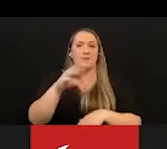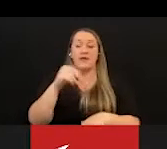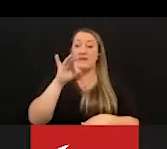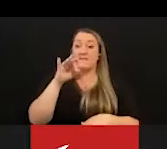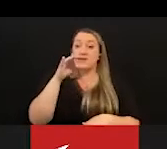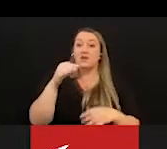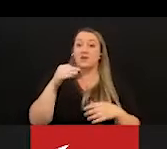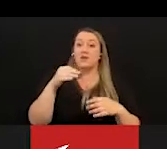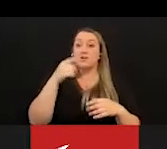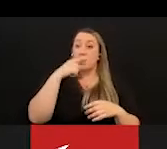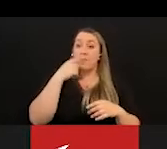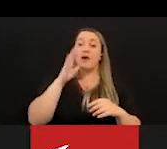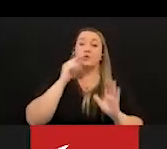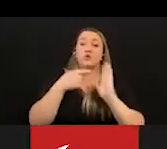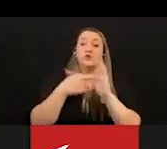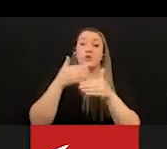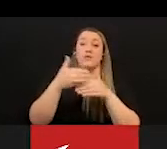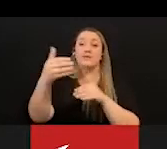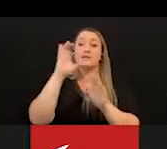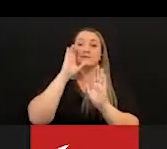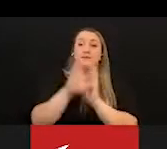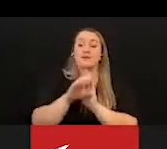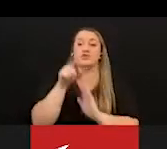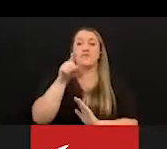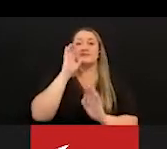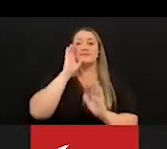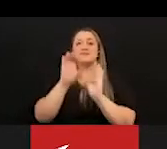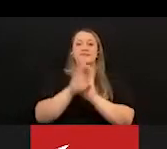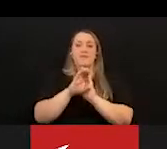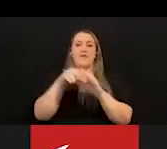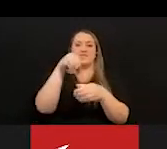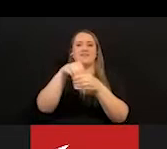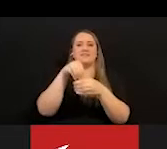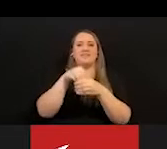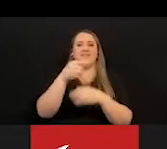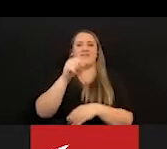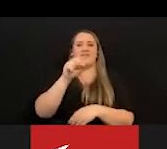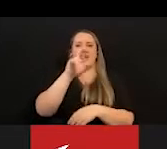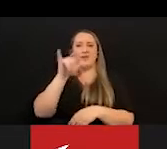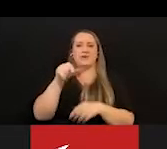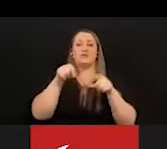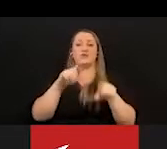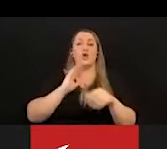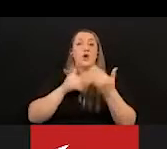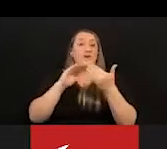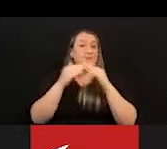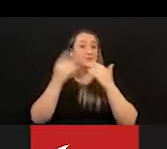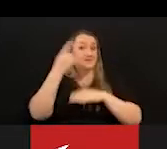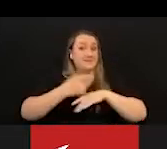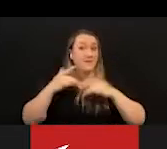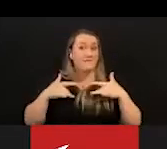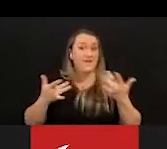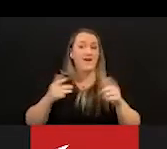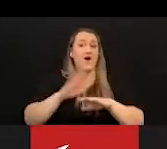next image. This is an image of the interior of the gallery during our Community Day event. And on the